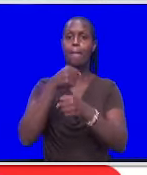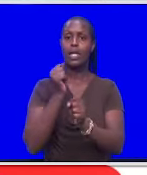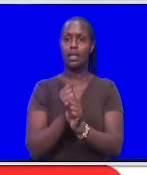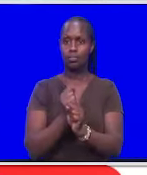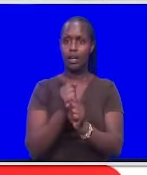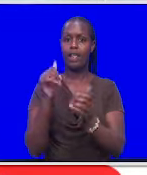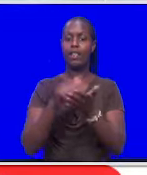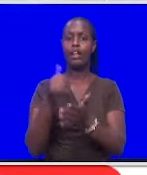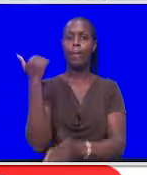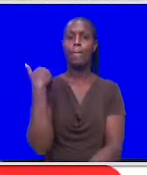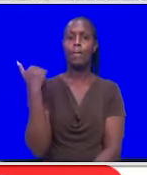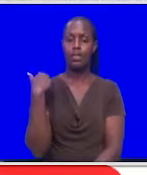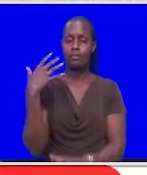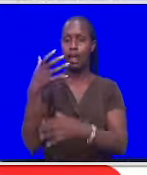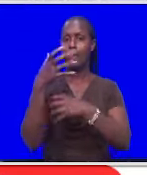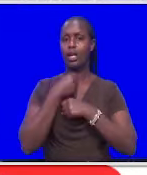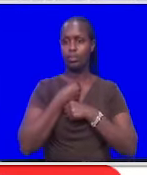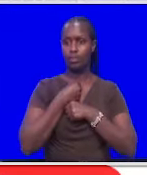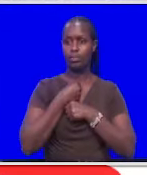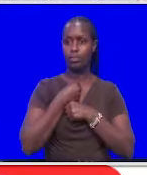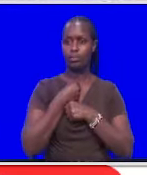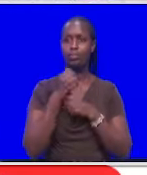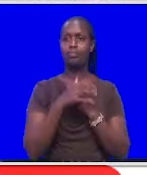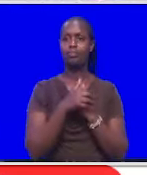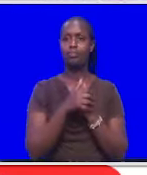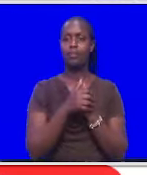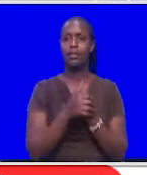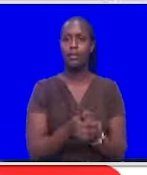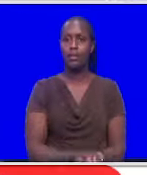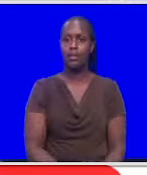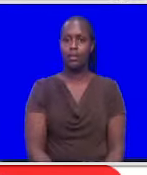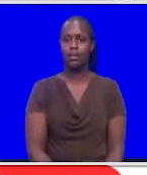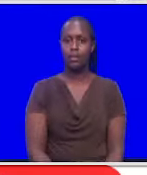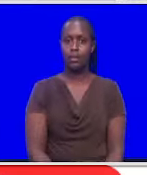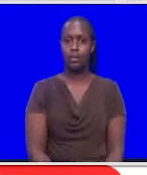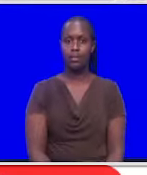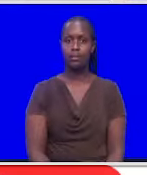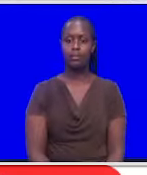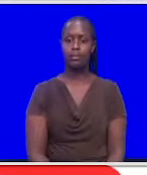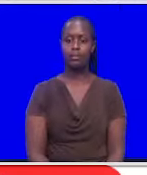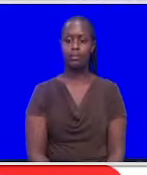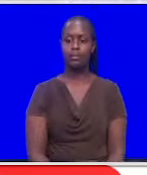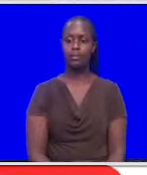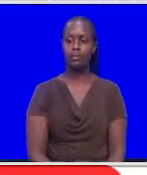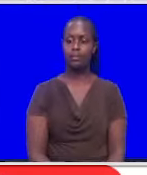that borders on abduction. Thank you. Mike Kagongo, TV 47, Nairobi.